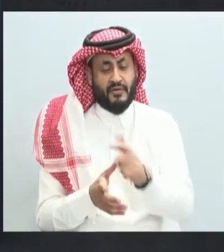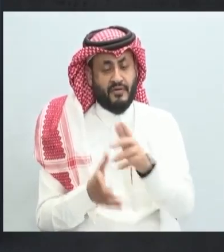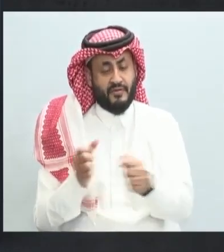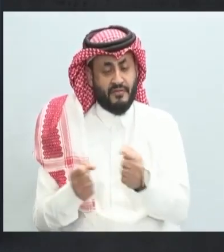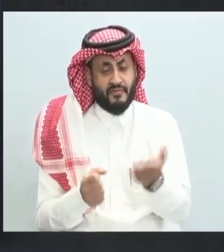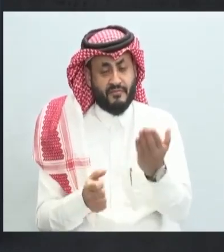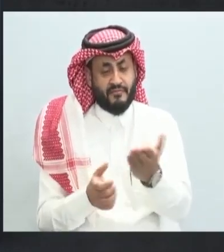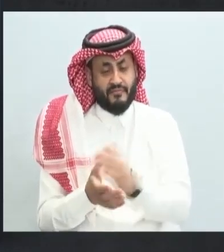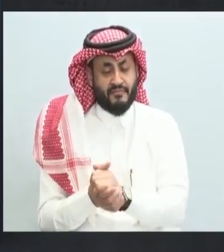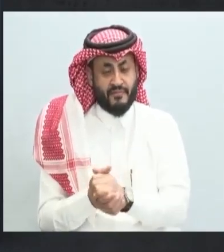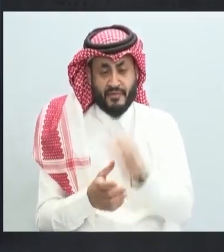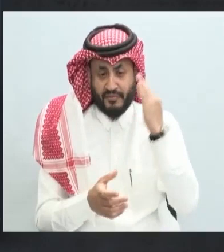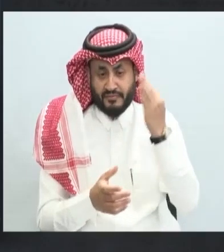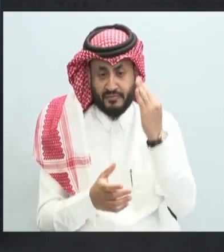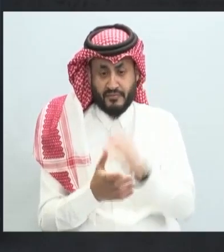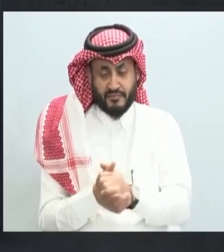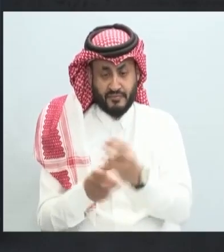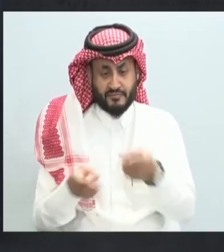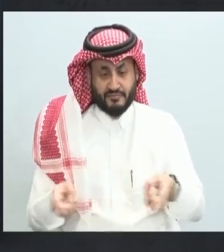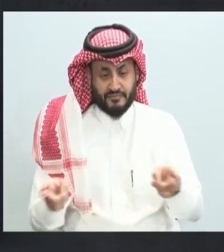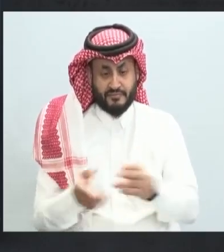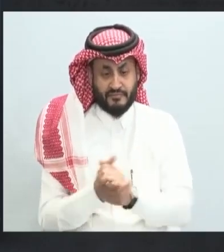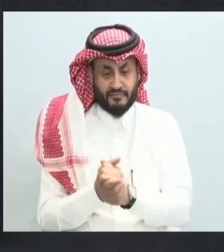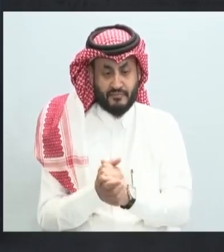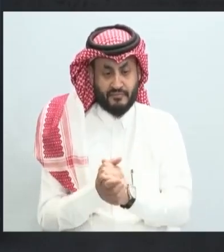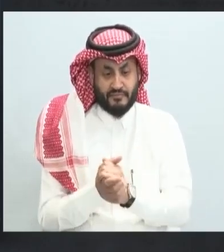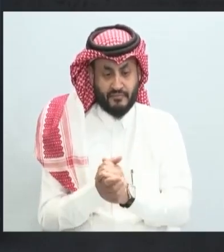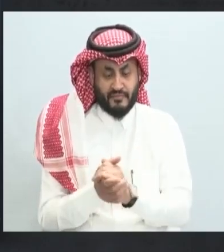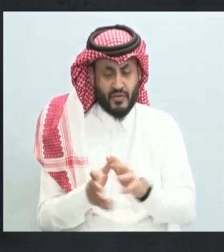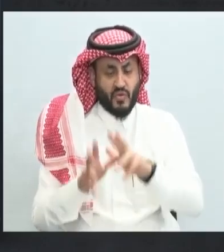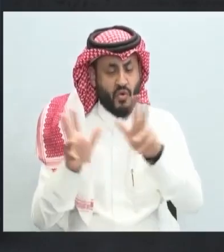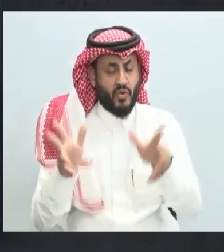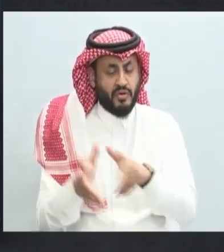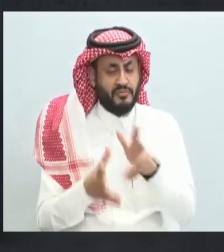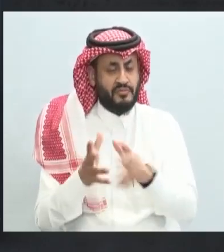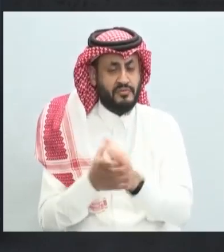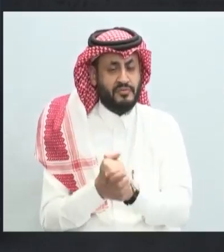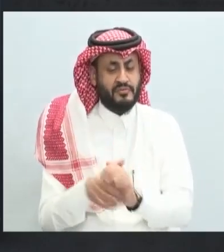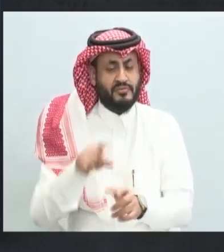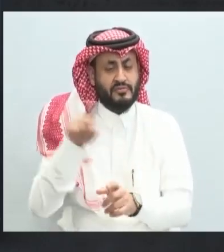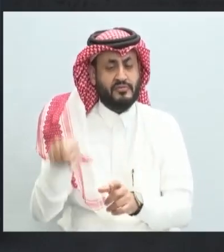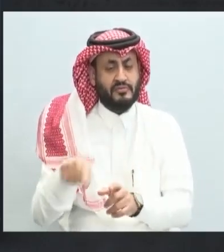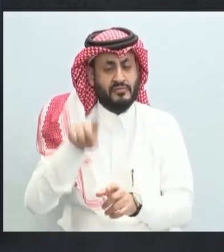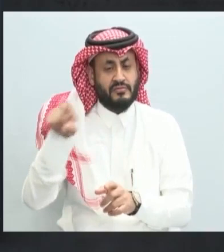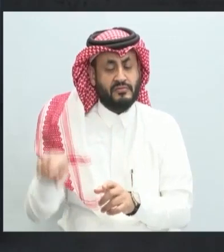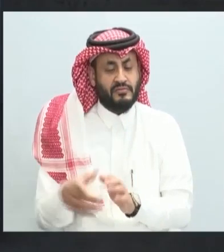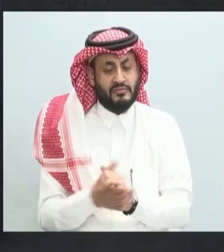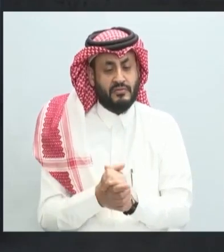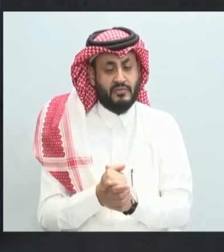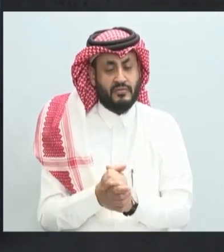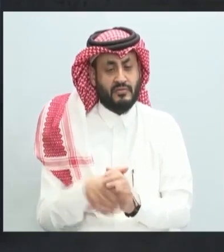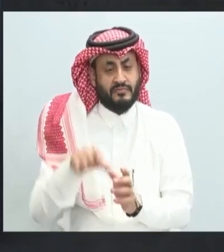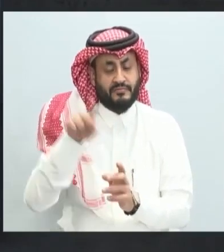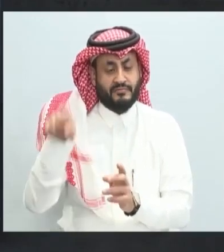that we did listen to a chant, and this chant was all about asking questions. Was all